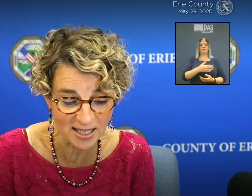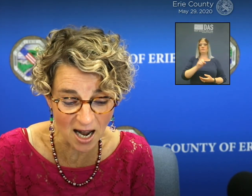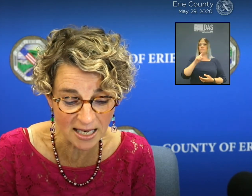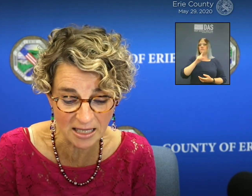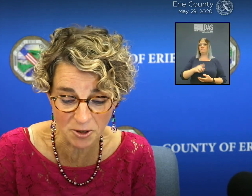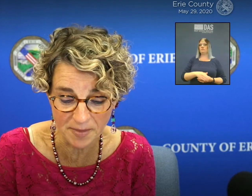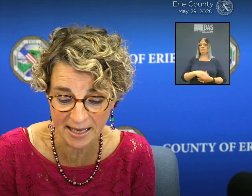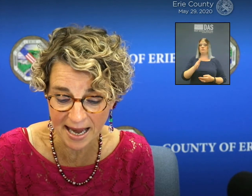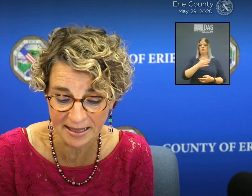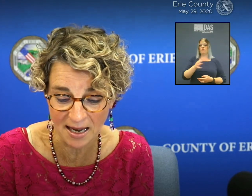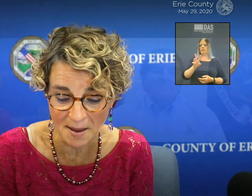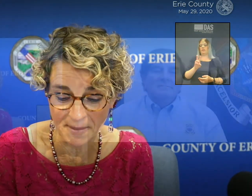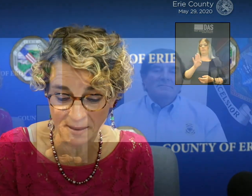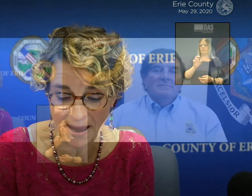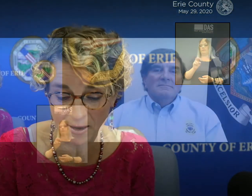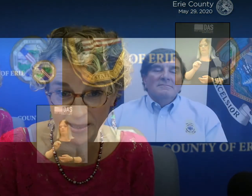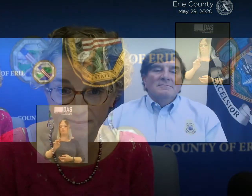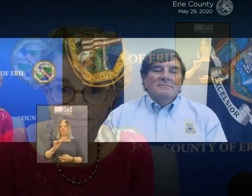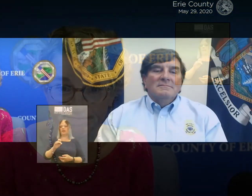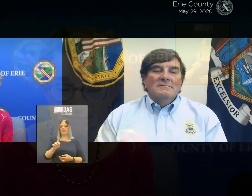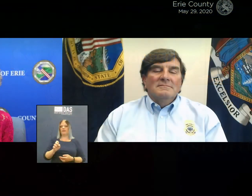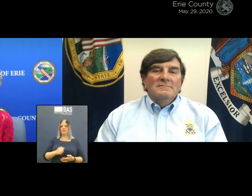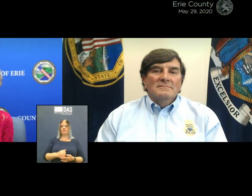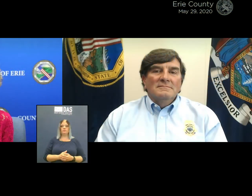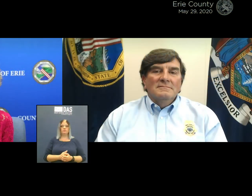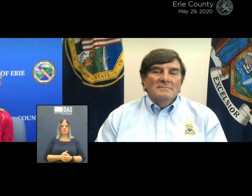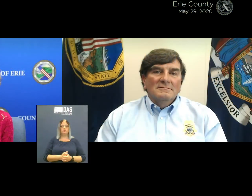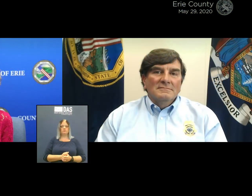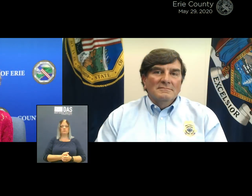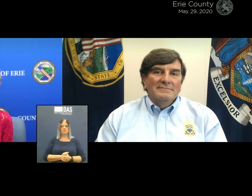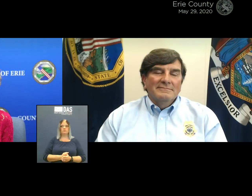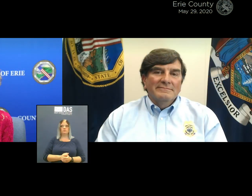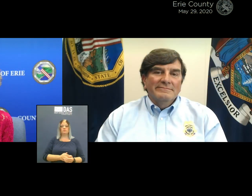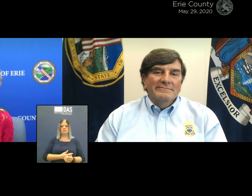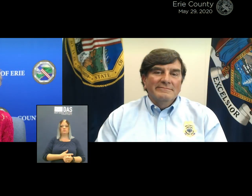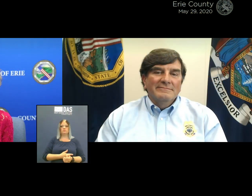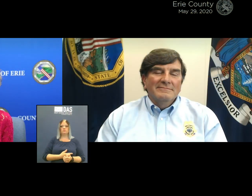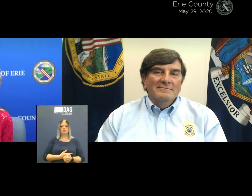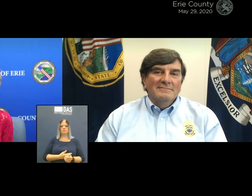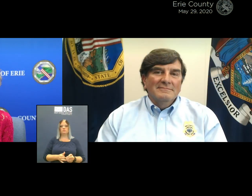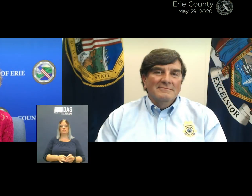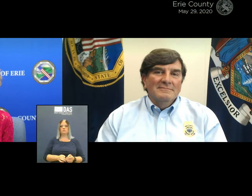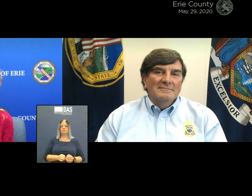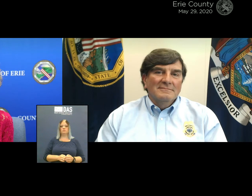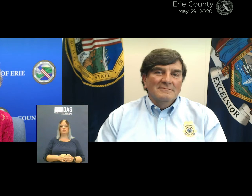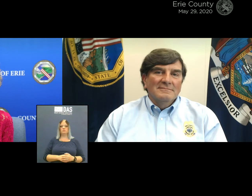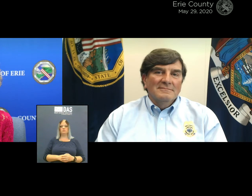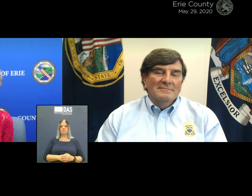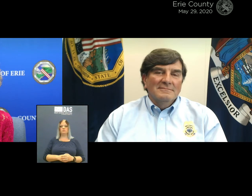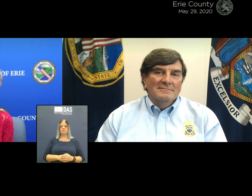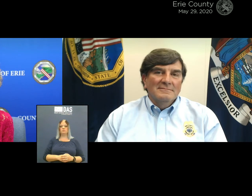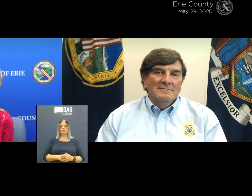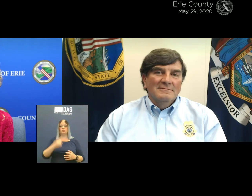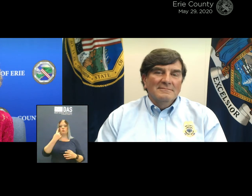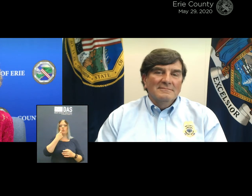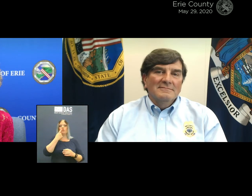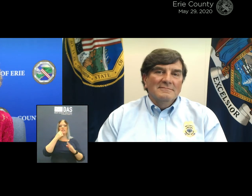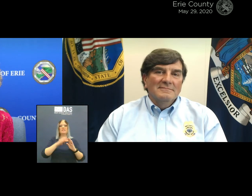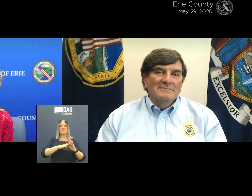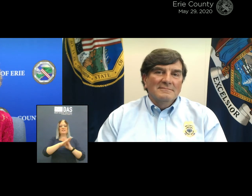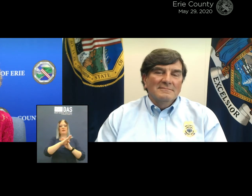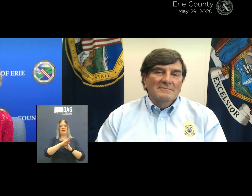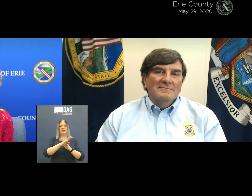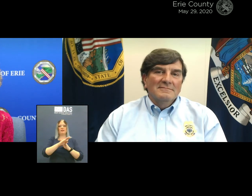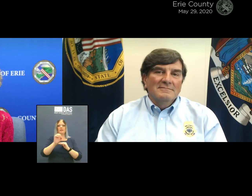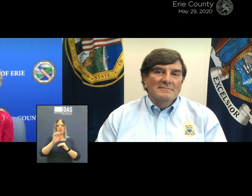I'm going to go to WBN, Mike Baggerman. Hey, Gail. Just looking at the recent spike in Erie County with